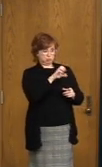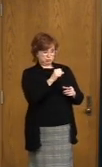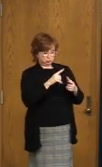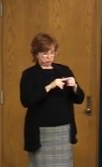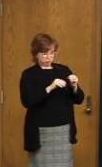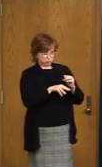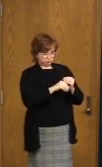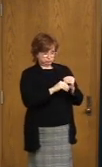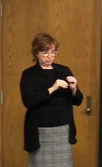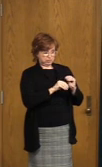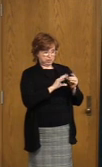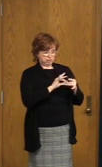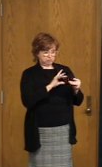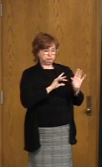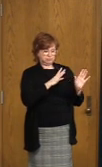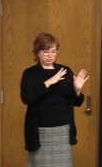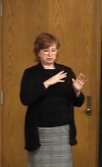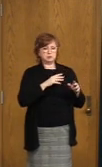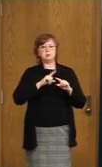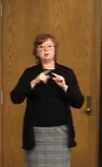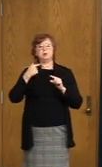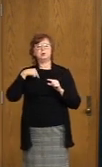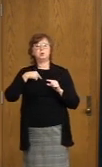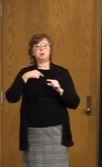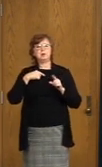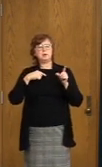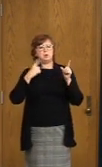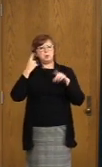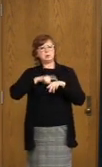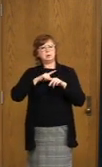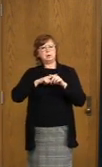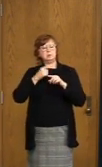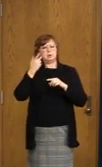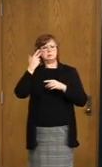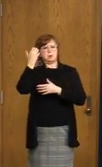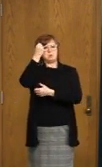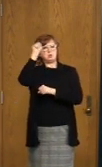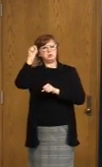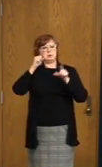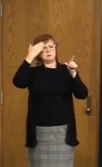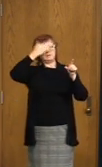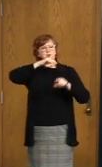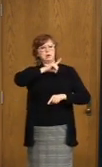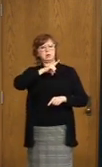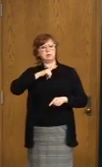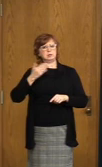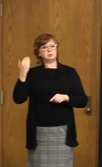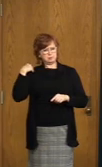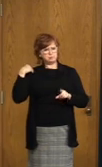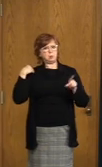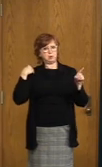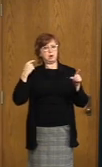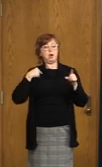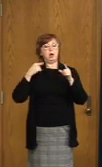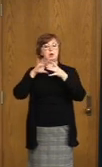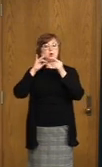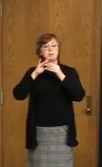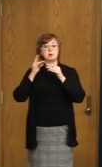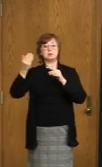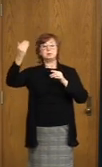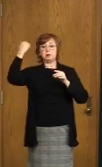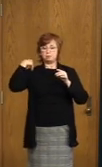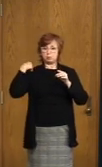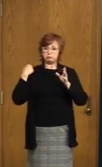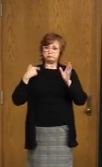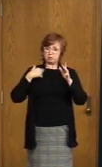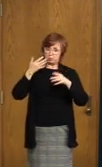earlier at a protest that was in front of the legislature. I had made some comments at those, and I stand by those comments that I made at those days, as